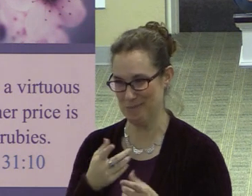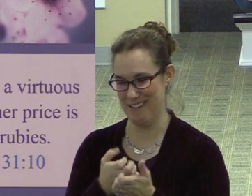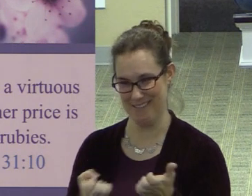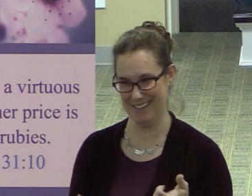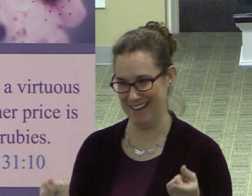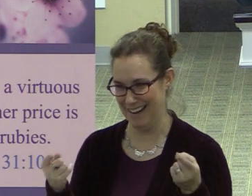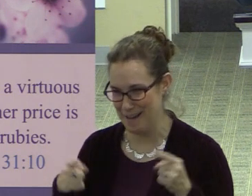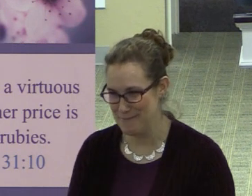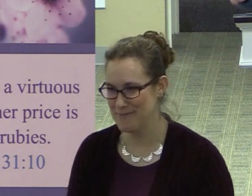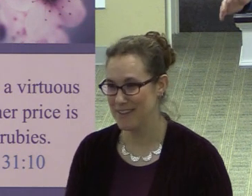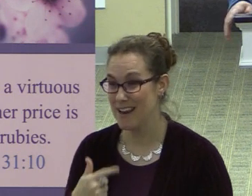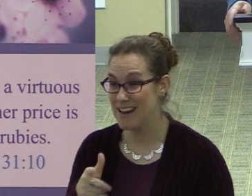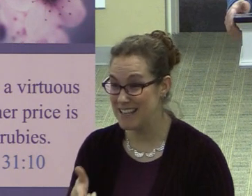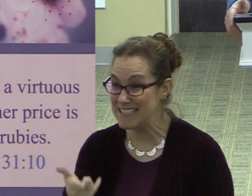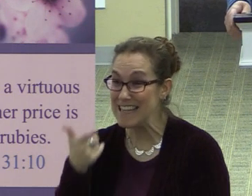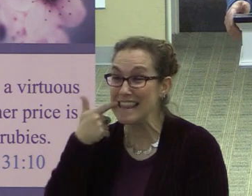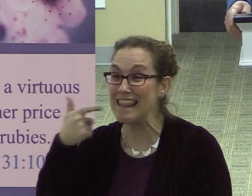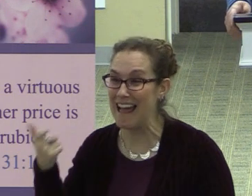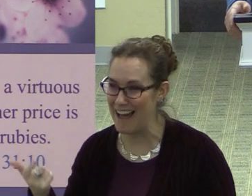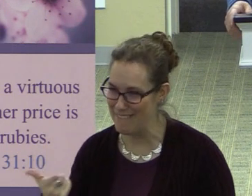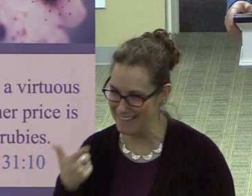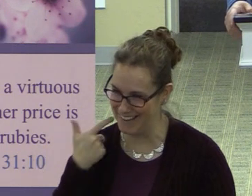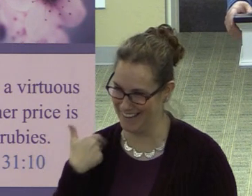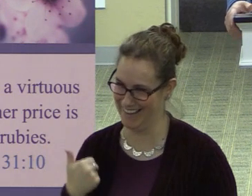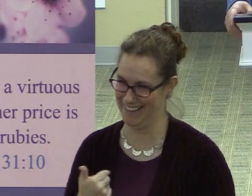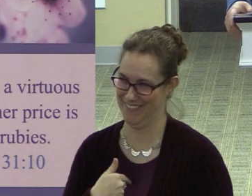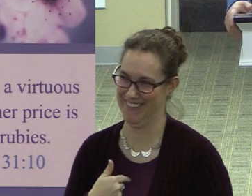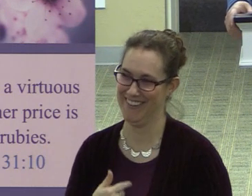happened, and he starts laughing.